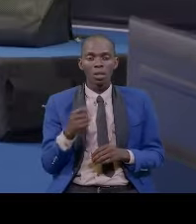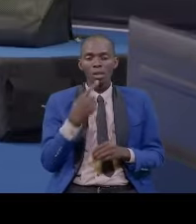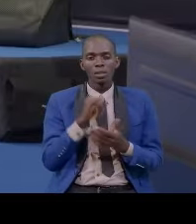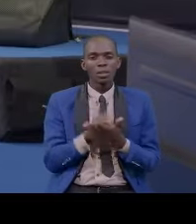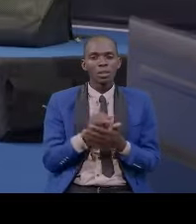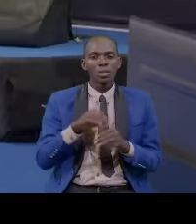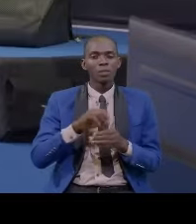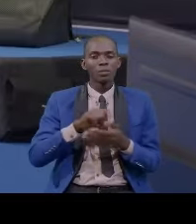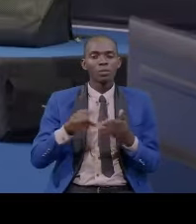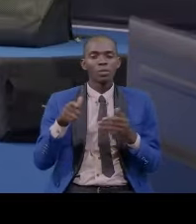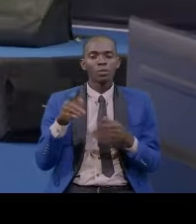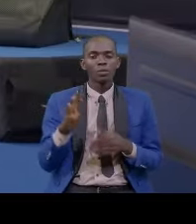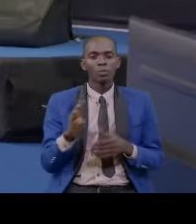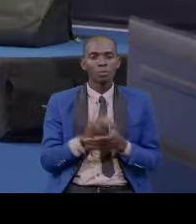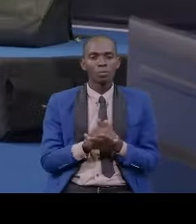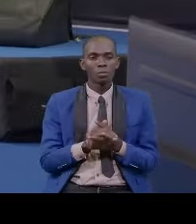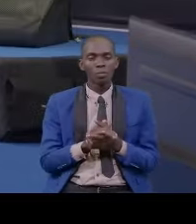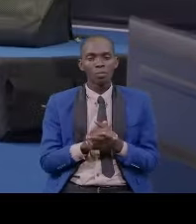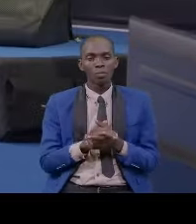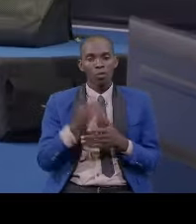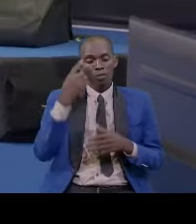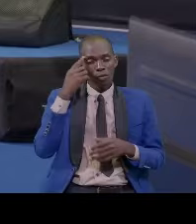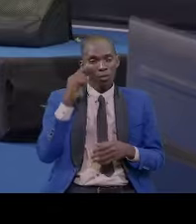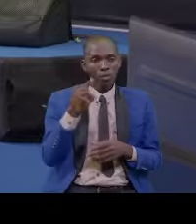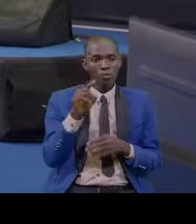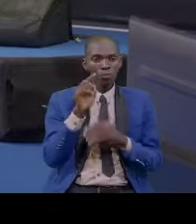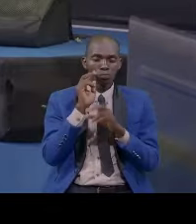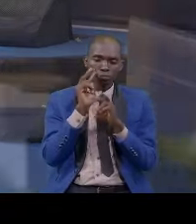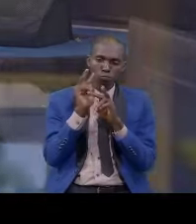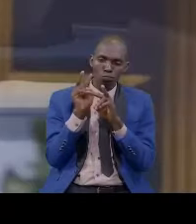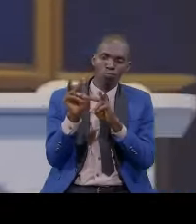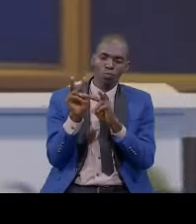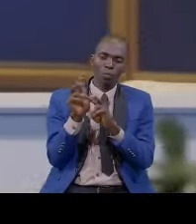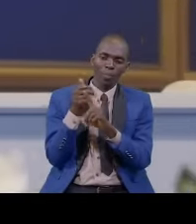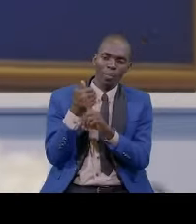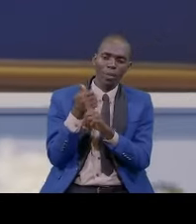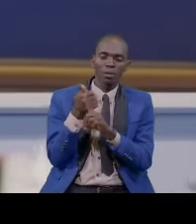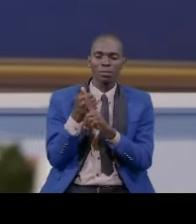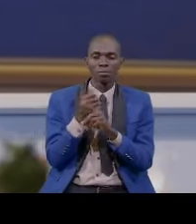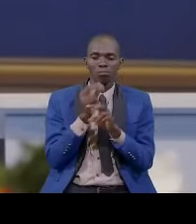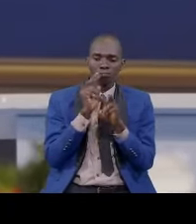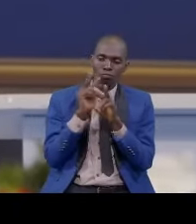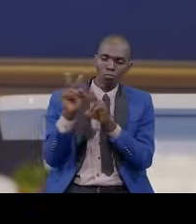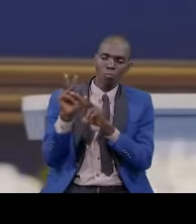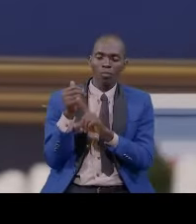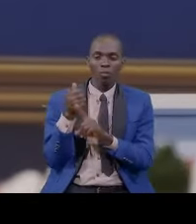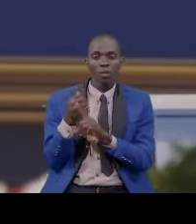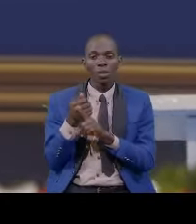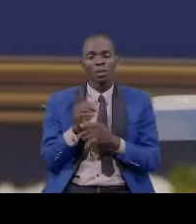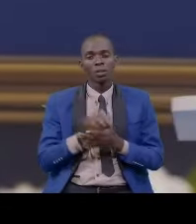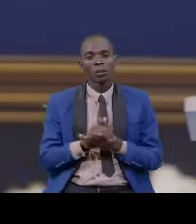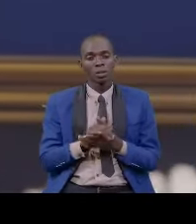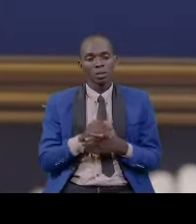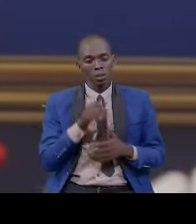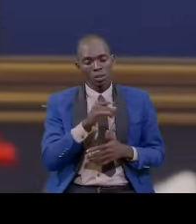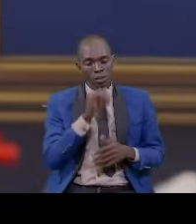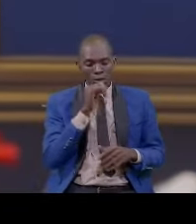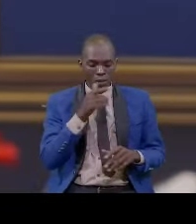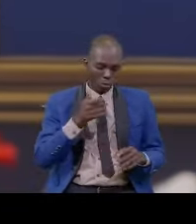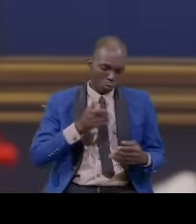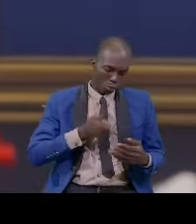in me shine without me opening my mouth to preach Jesus? How can I have dominion on the face of the earth? How can I influence